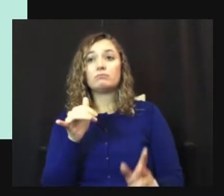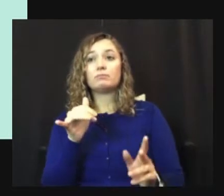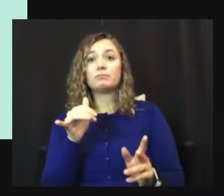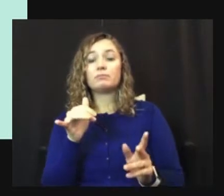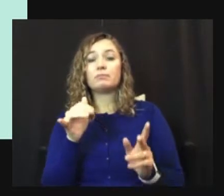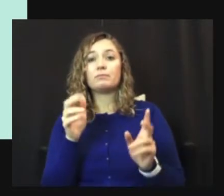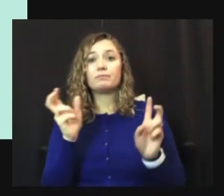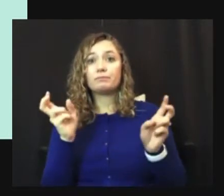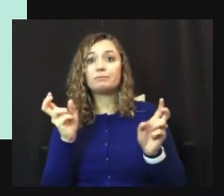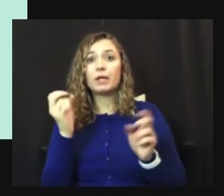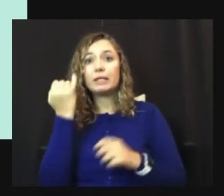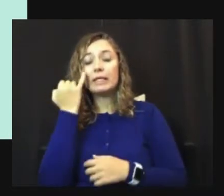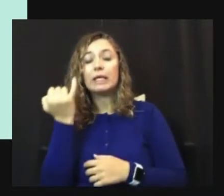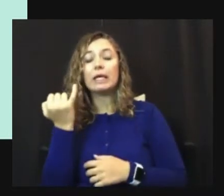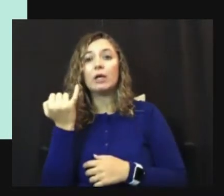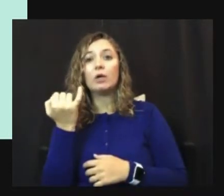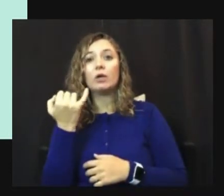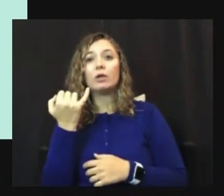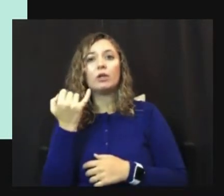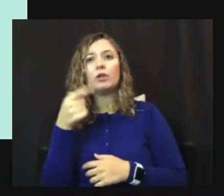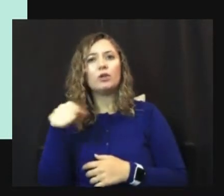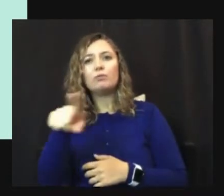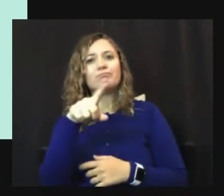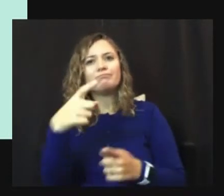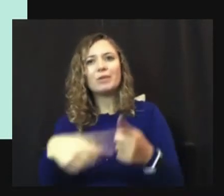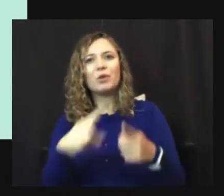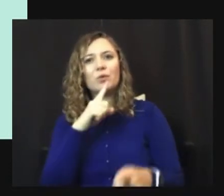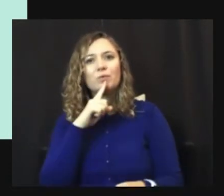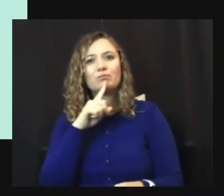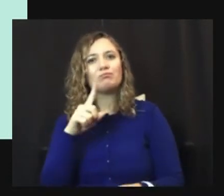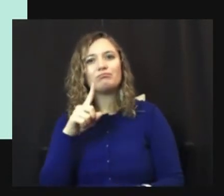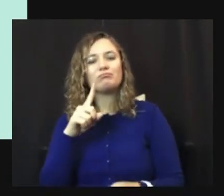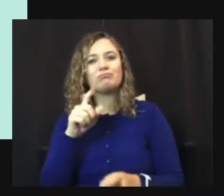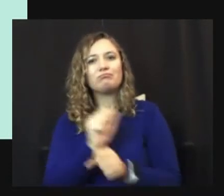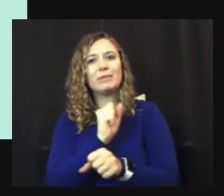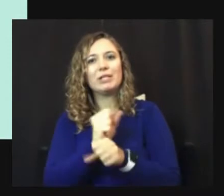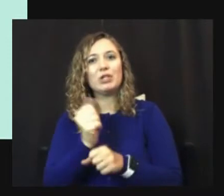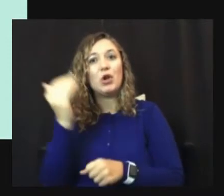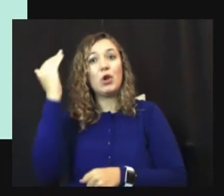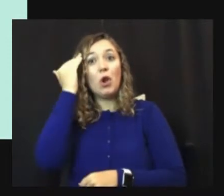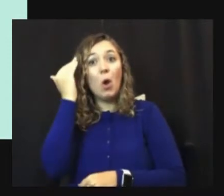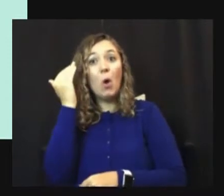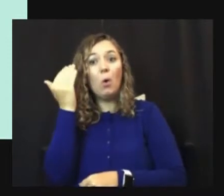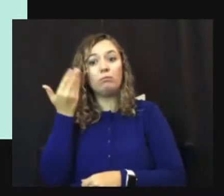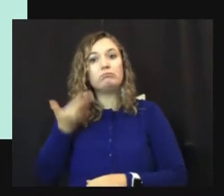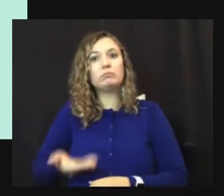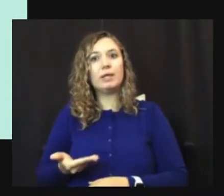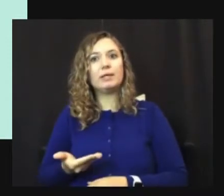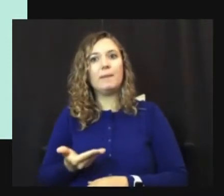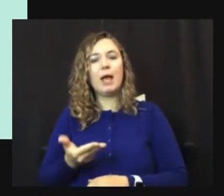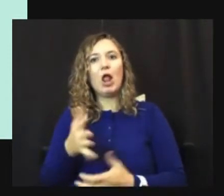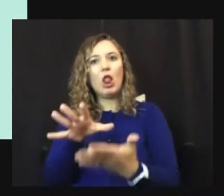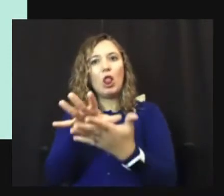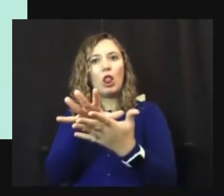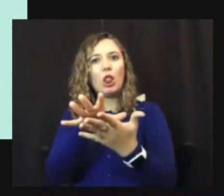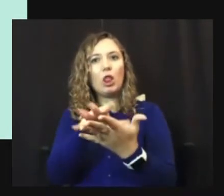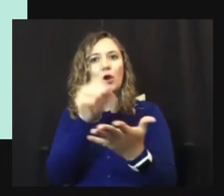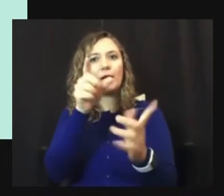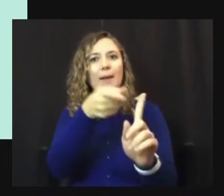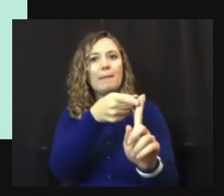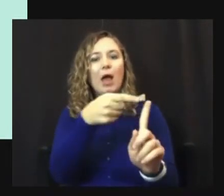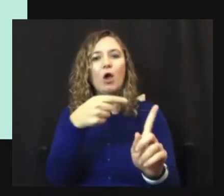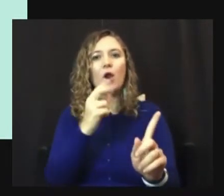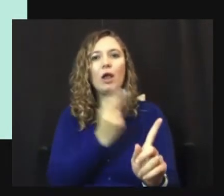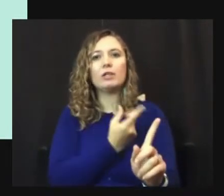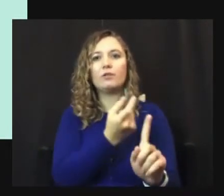you can't really know us by learning about us from people who write about